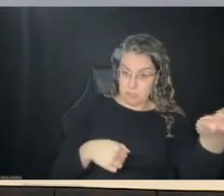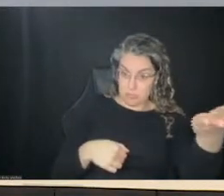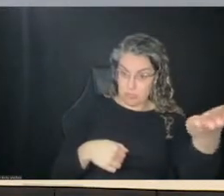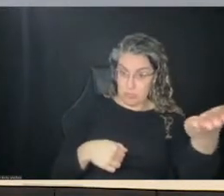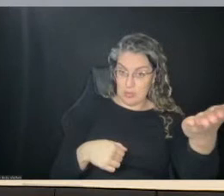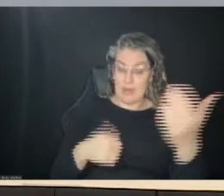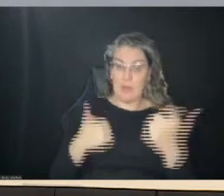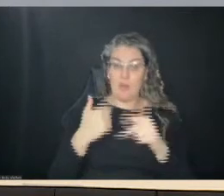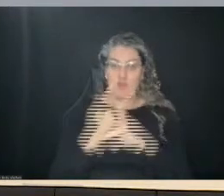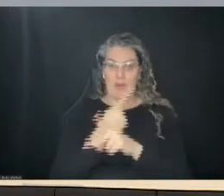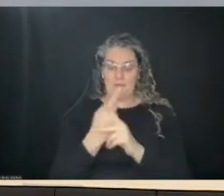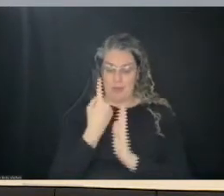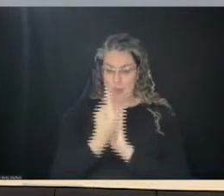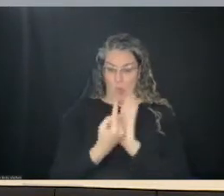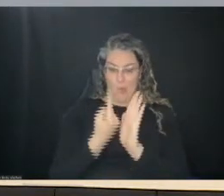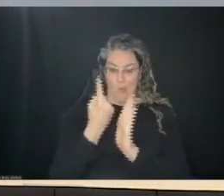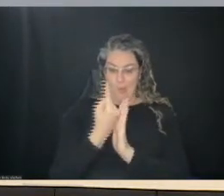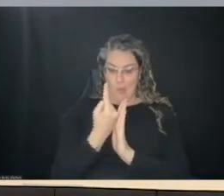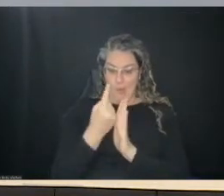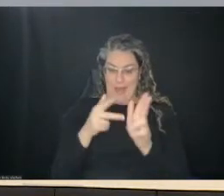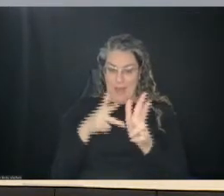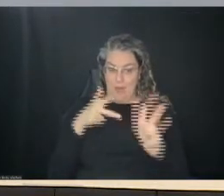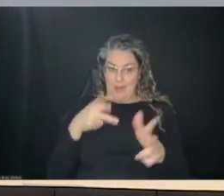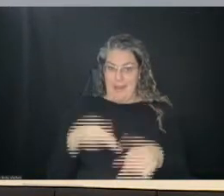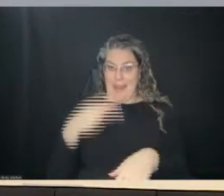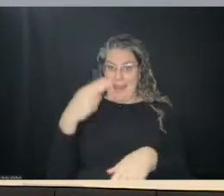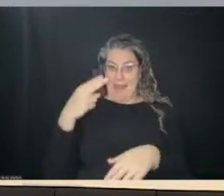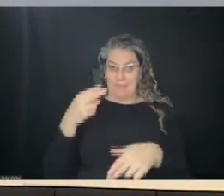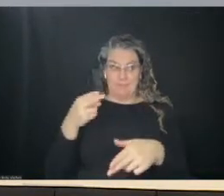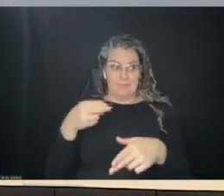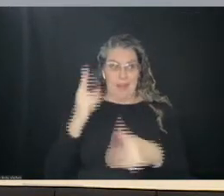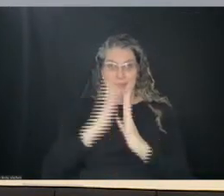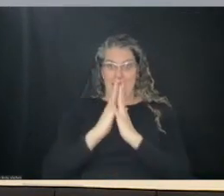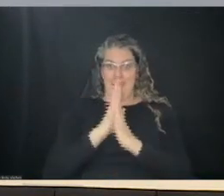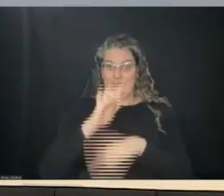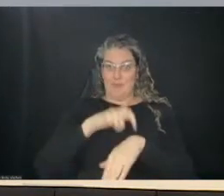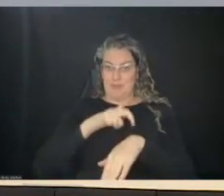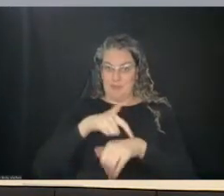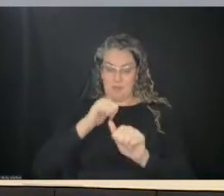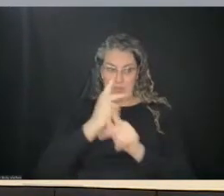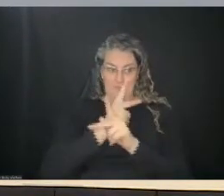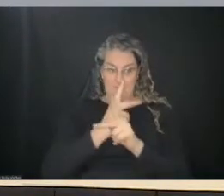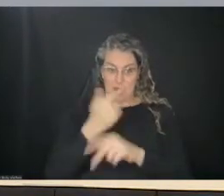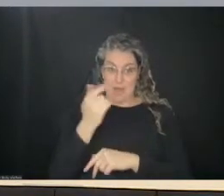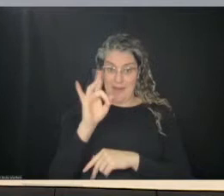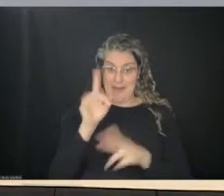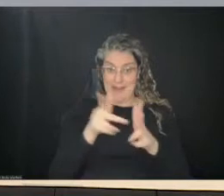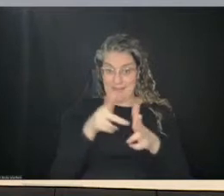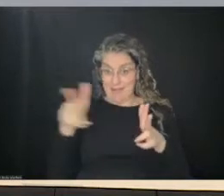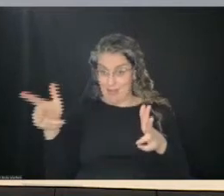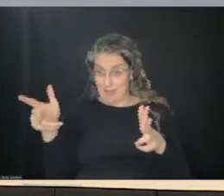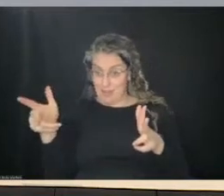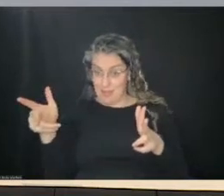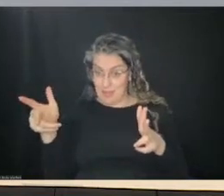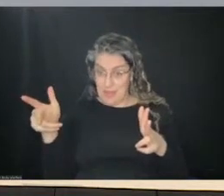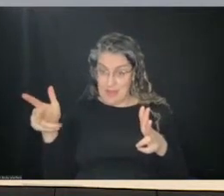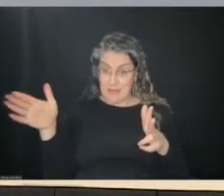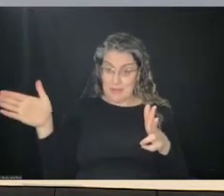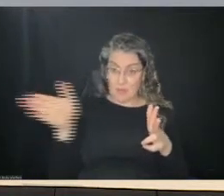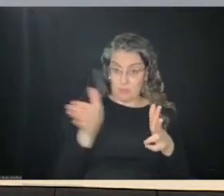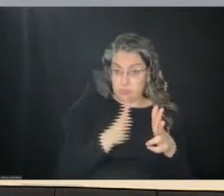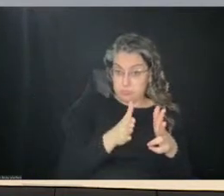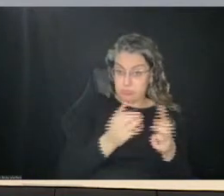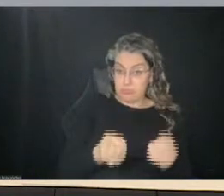anticipated per hour at peak times so that they know how many lanes will be required.